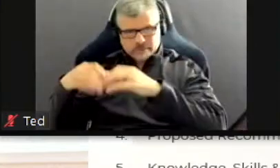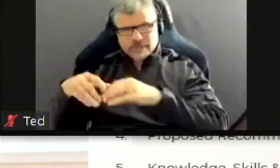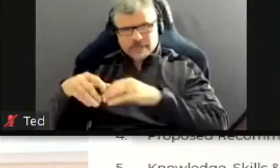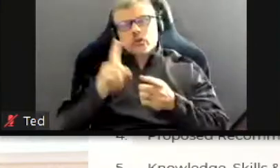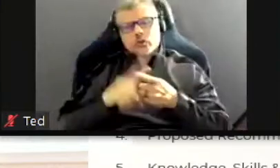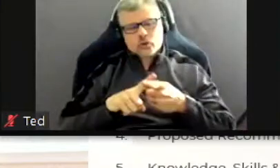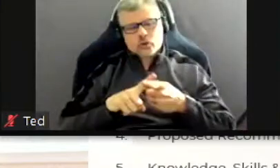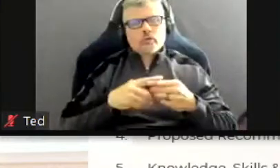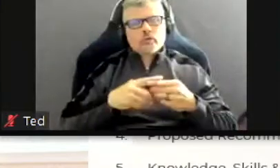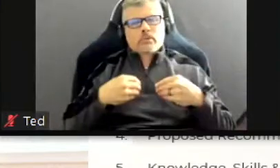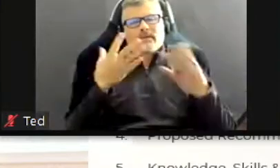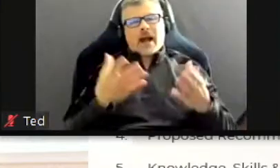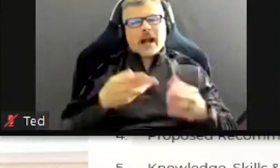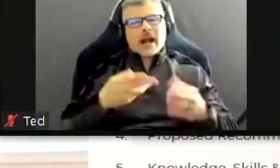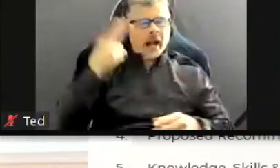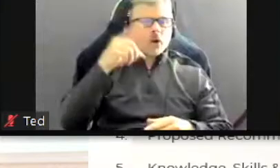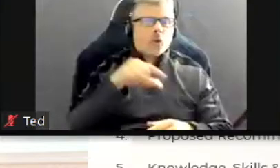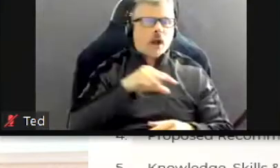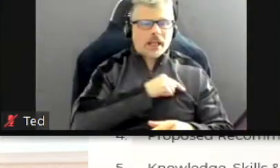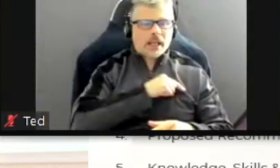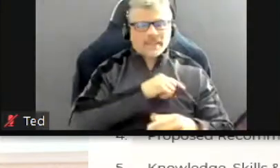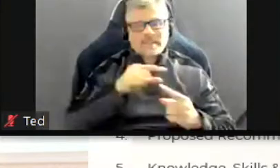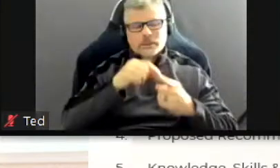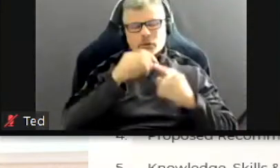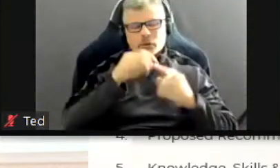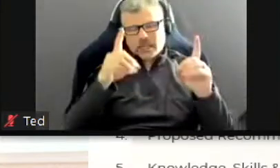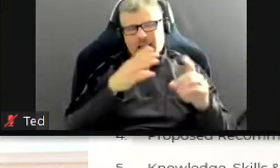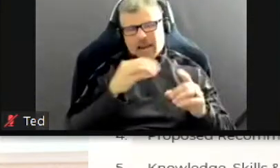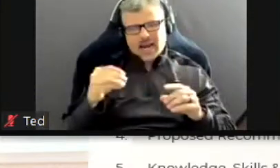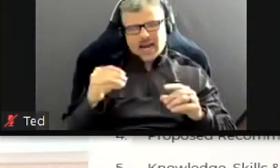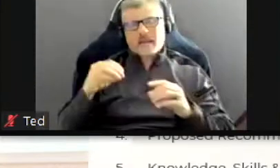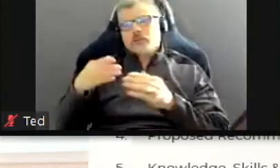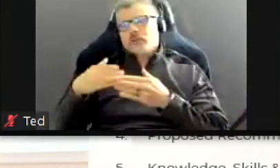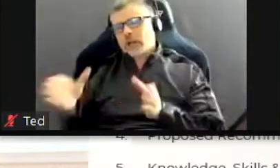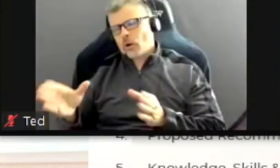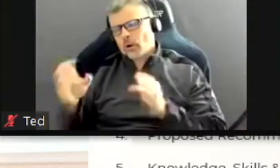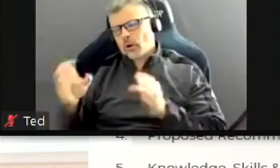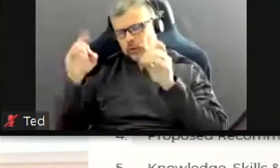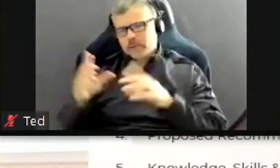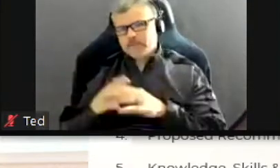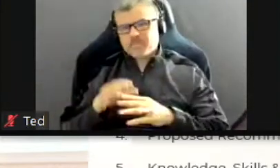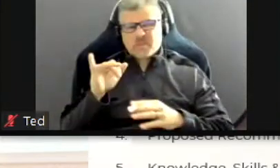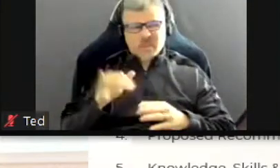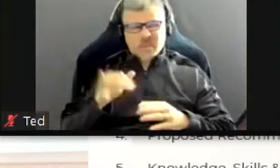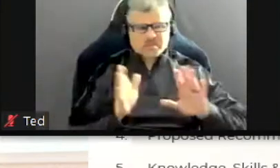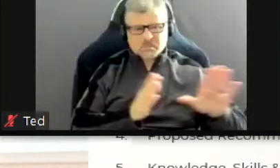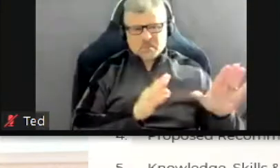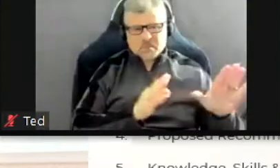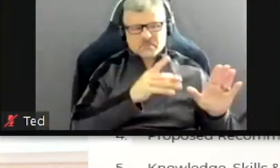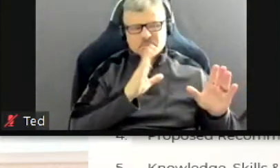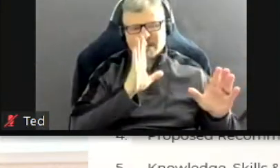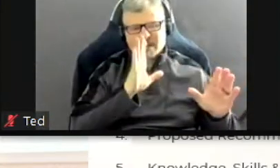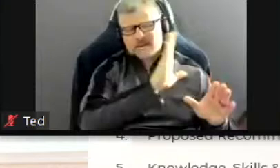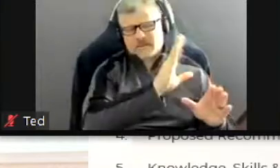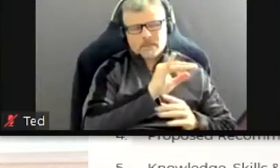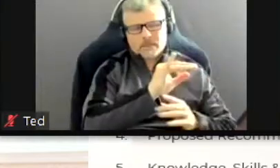special education instruction in general education. That completes the public comment from Michelle Davis.